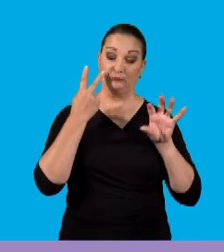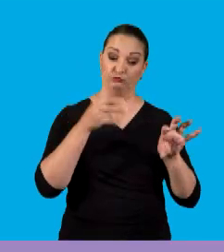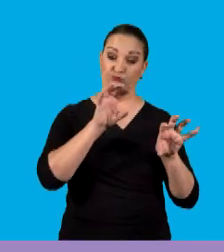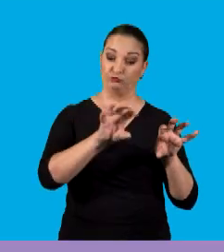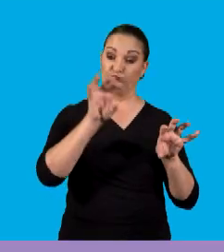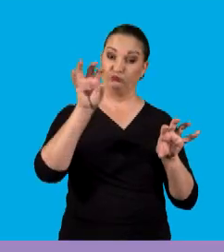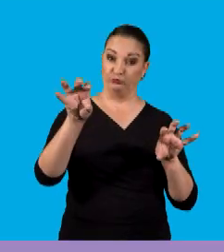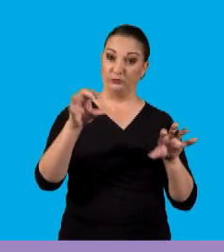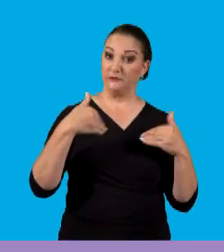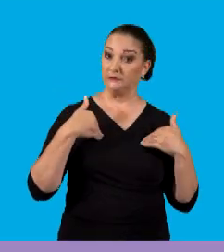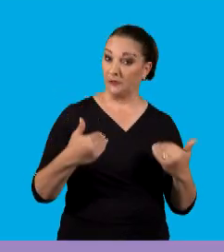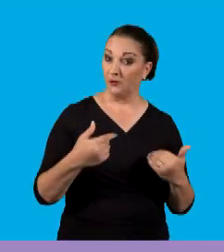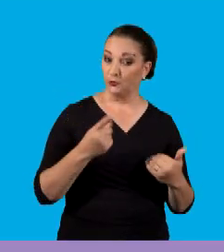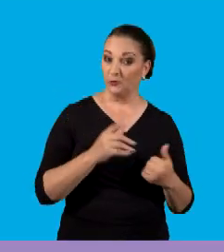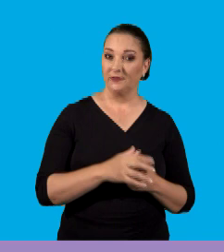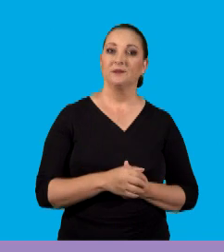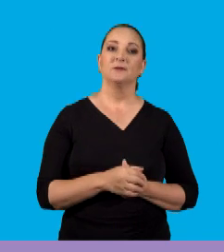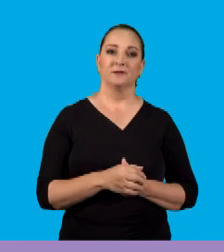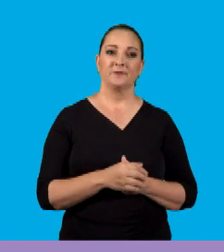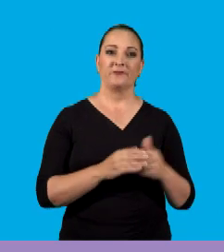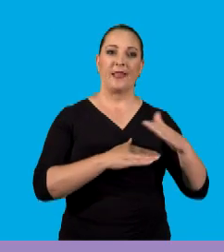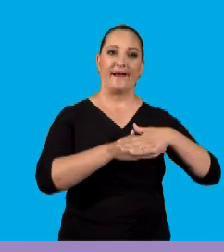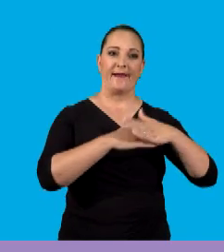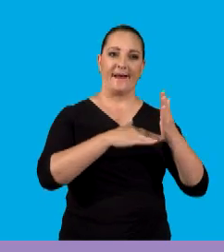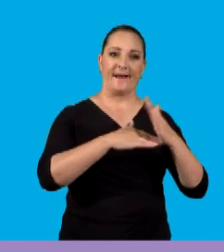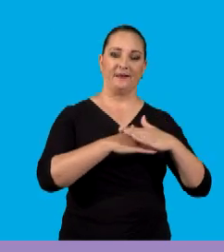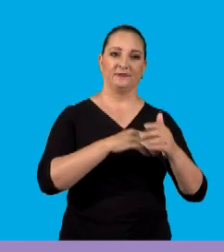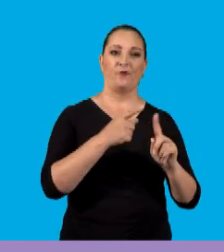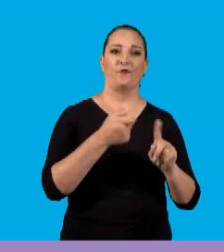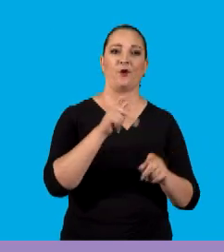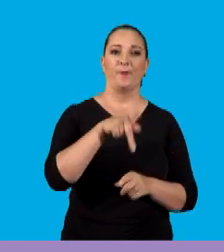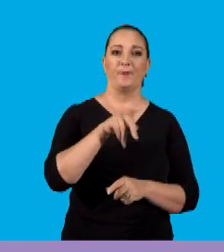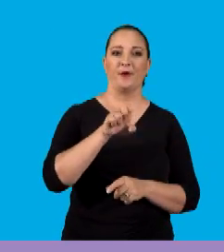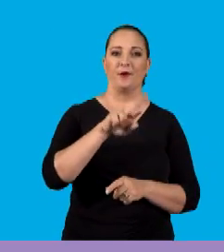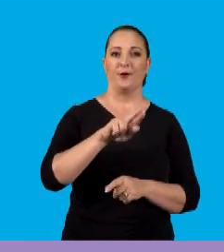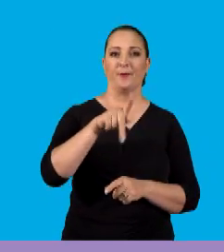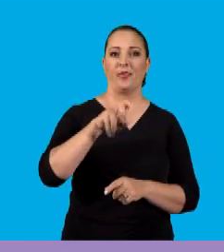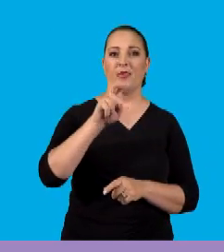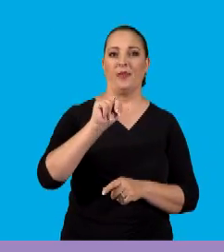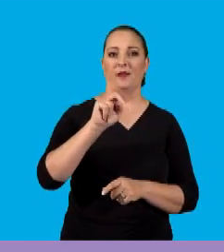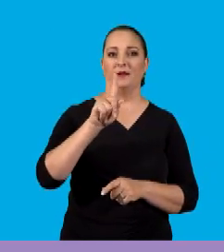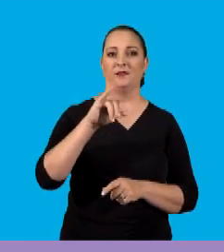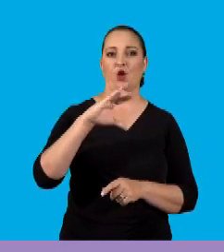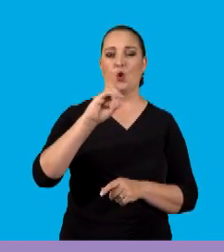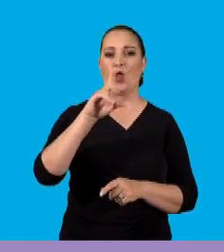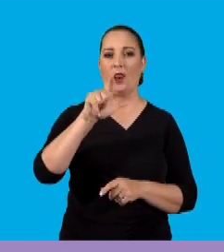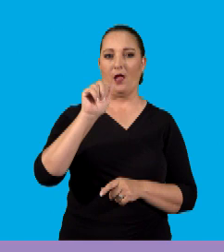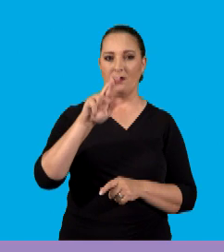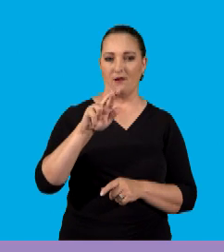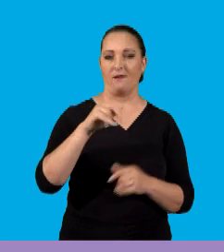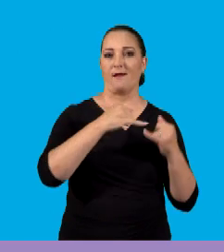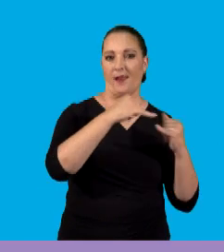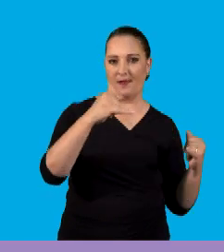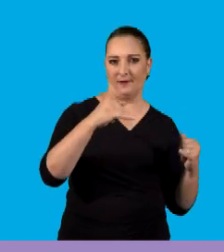Let's recap from the concept map. We started with angles formed by perpendicular lines. We